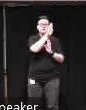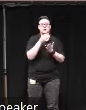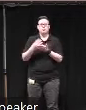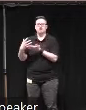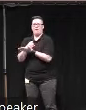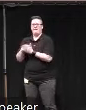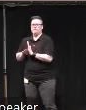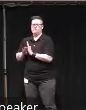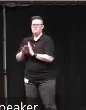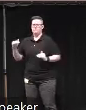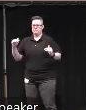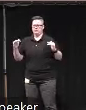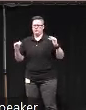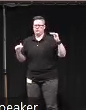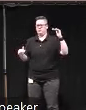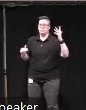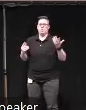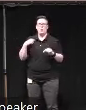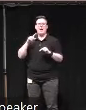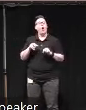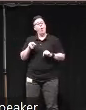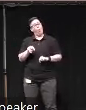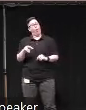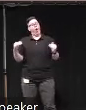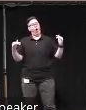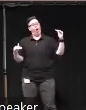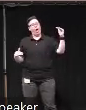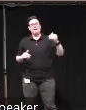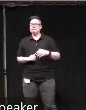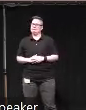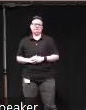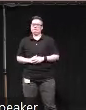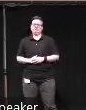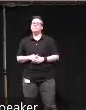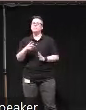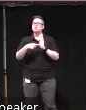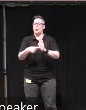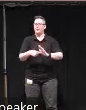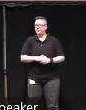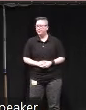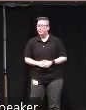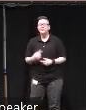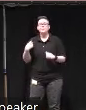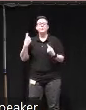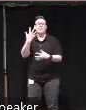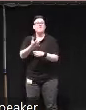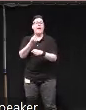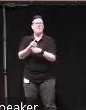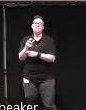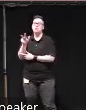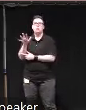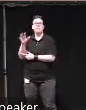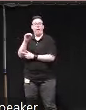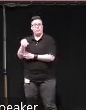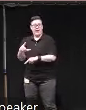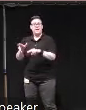something that we really need to just sit and watch. Let me show you an example. Over the last 5 years, we've had about